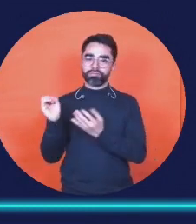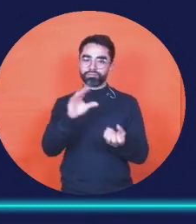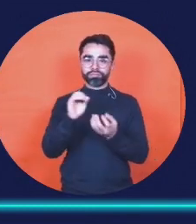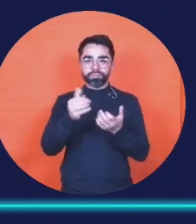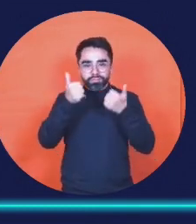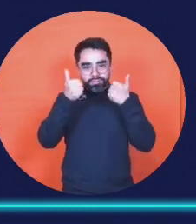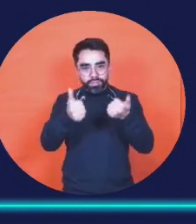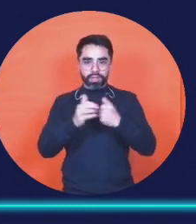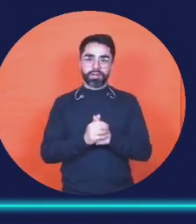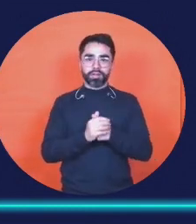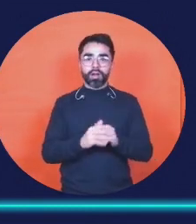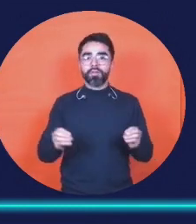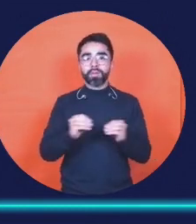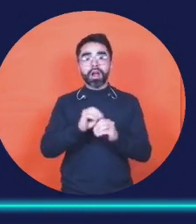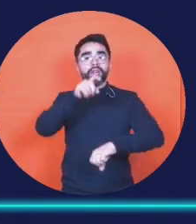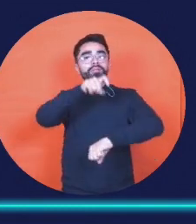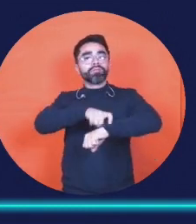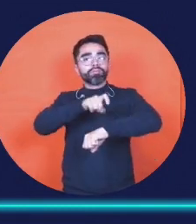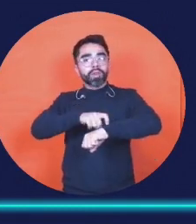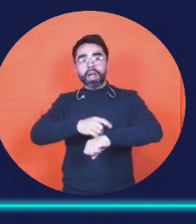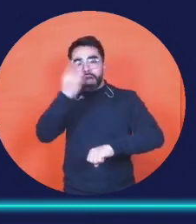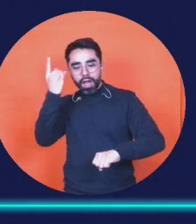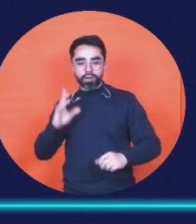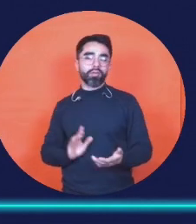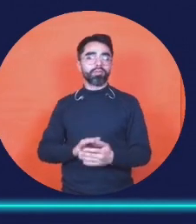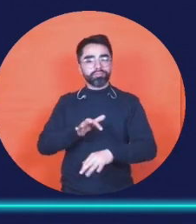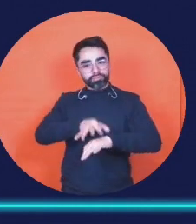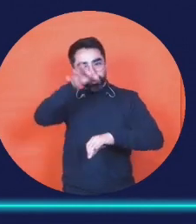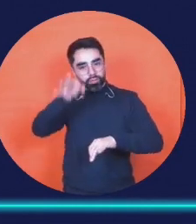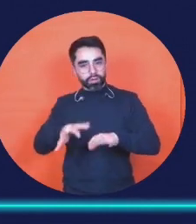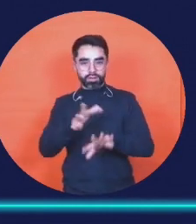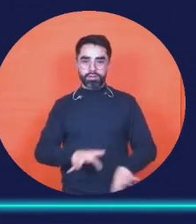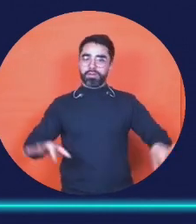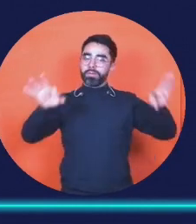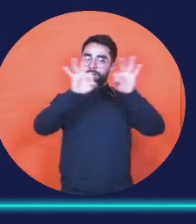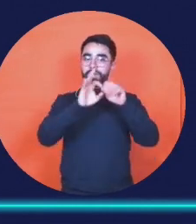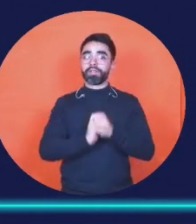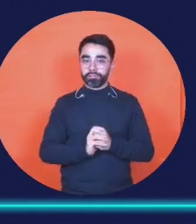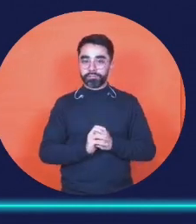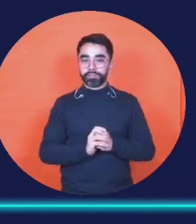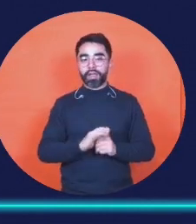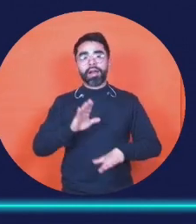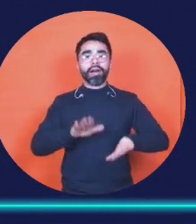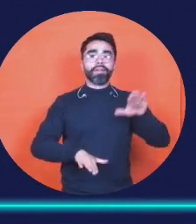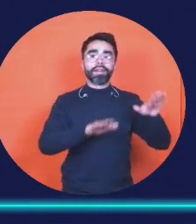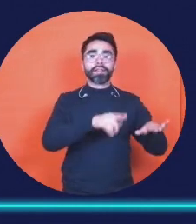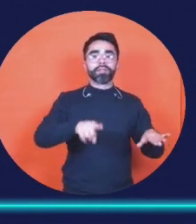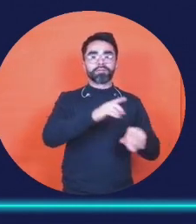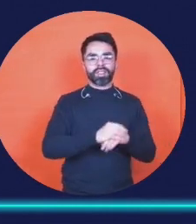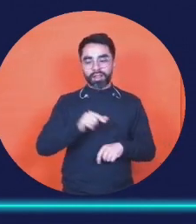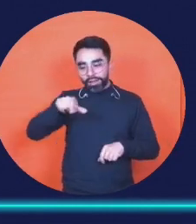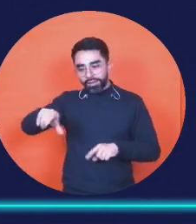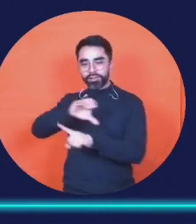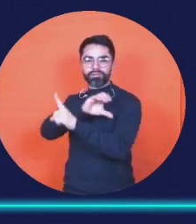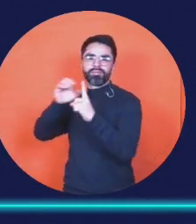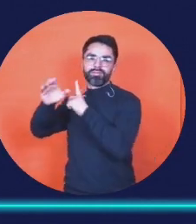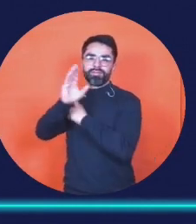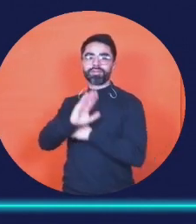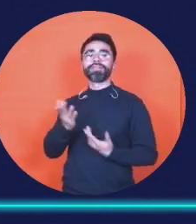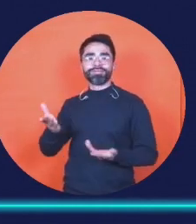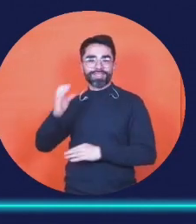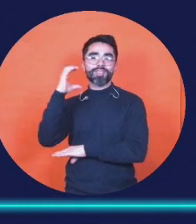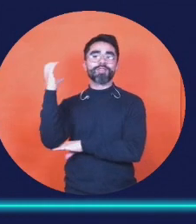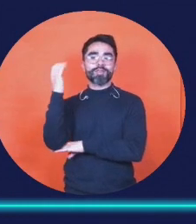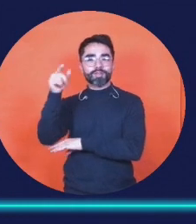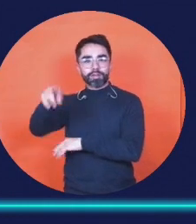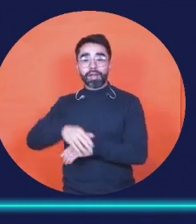si usted se compromete a llegar a una hora, llega a una hora, ¿cierto? La puntualidad siempre, a veces con nuestra cultura colombiana que tiene otra idea de